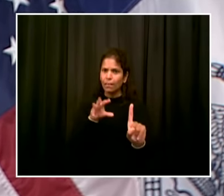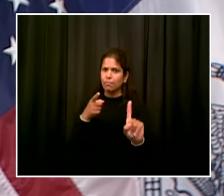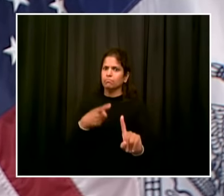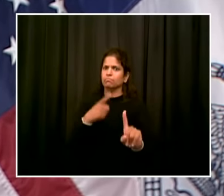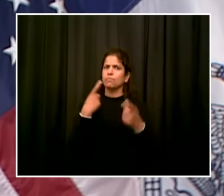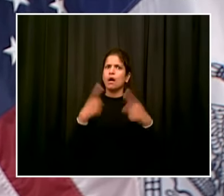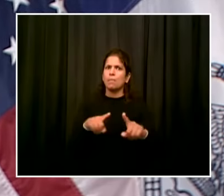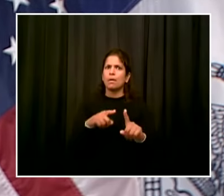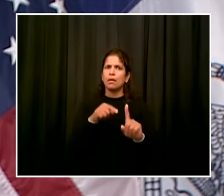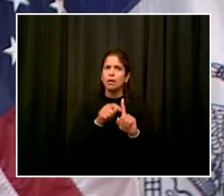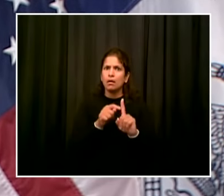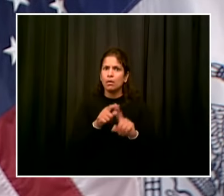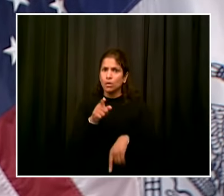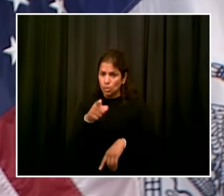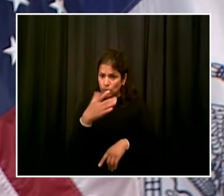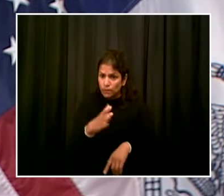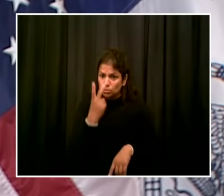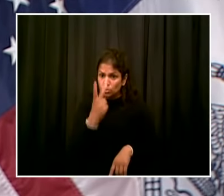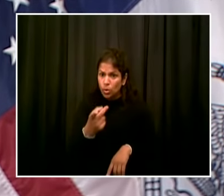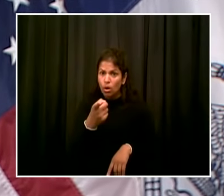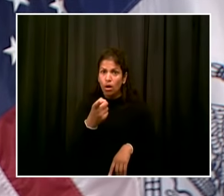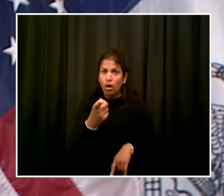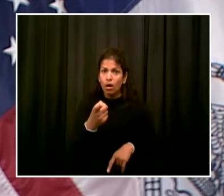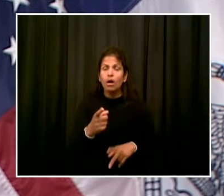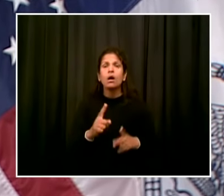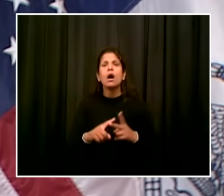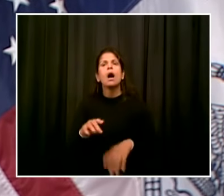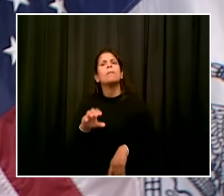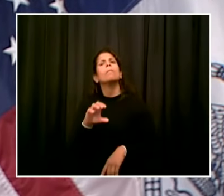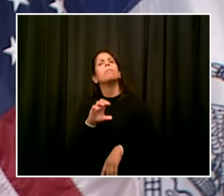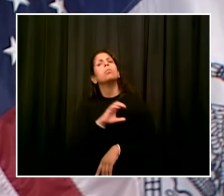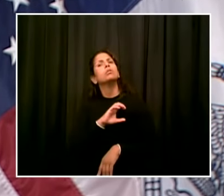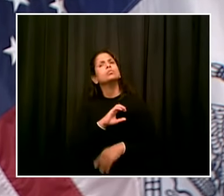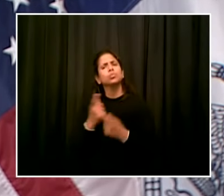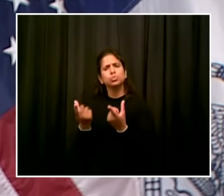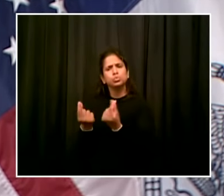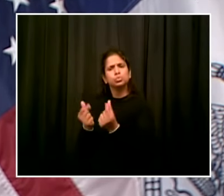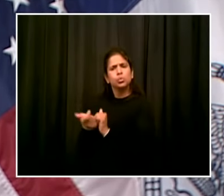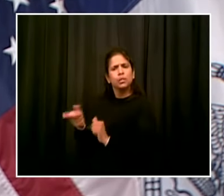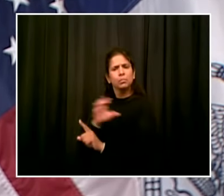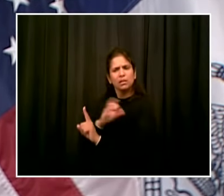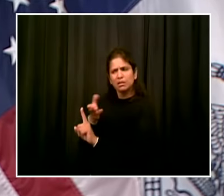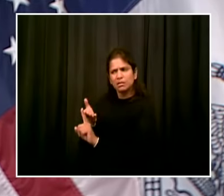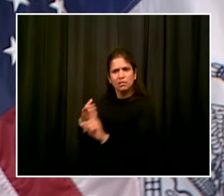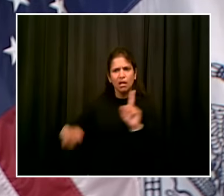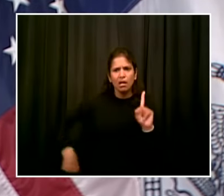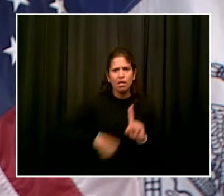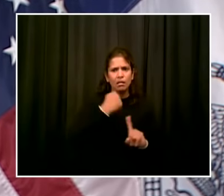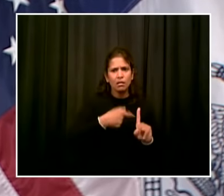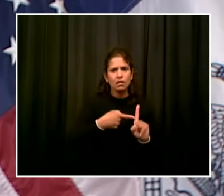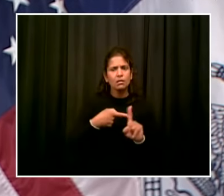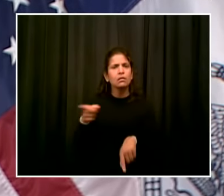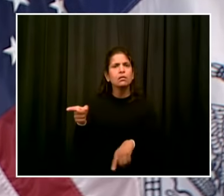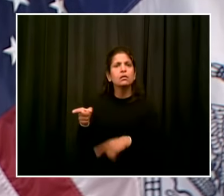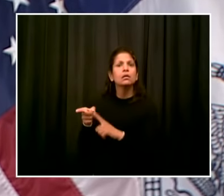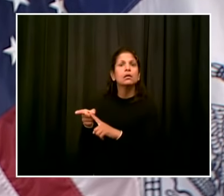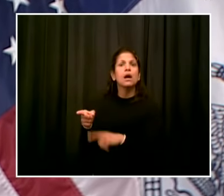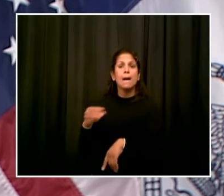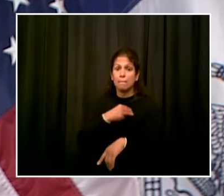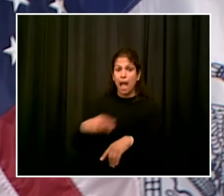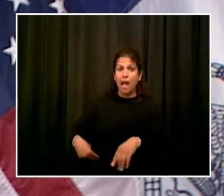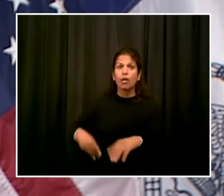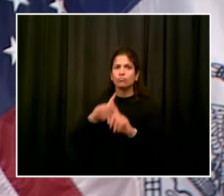been reassigned or put on modified duty. Yeah, I need to get that answer for you. I know NYPD has